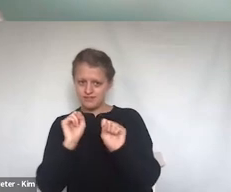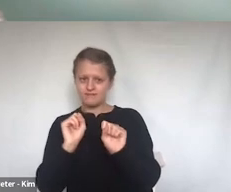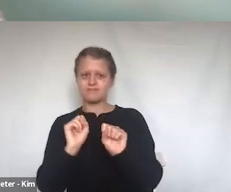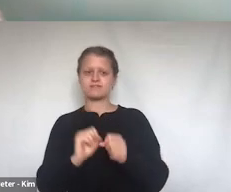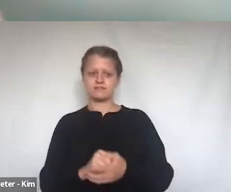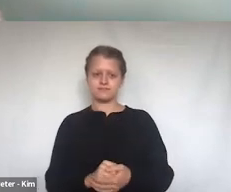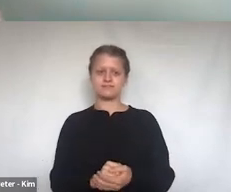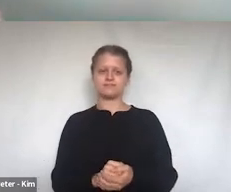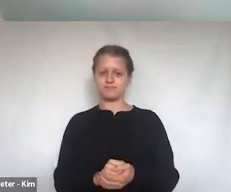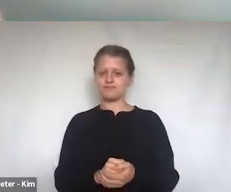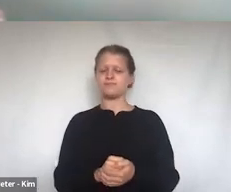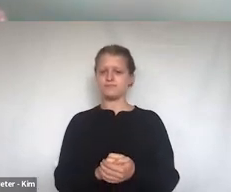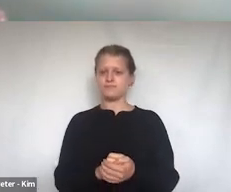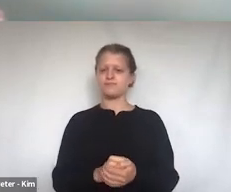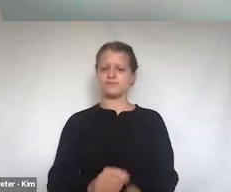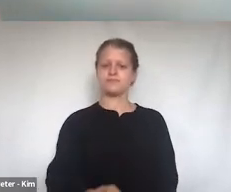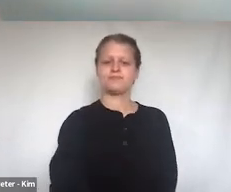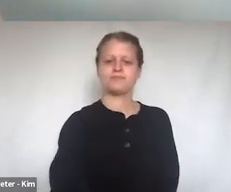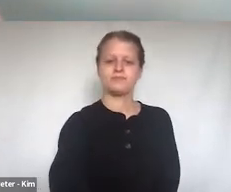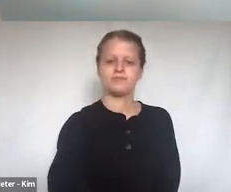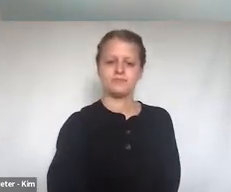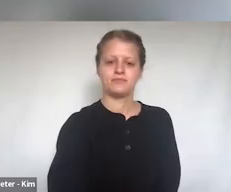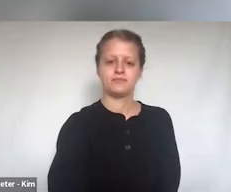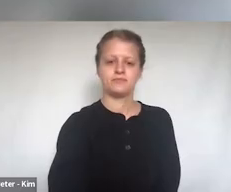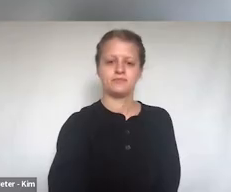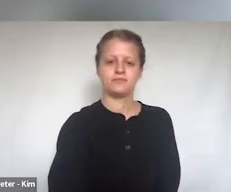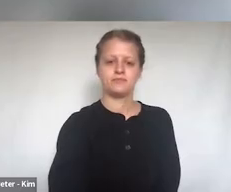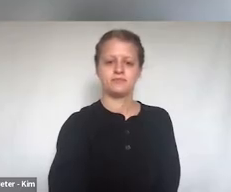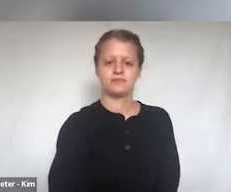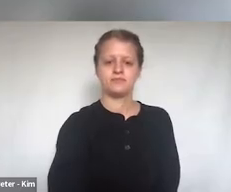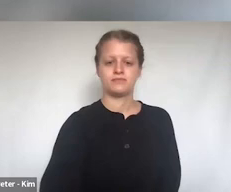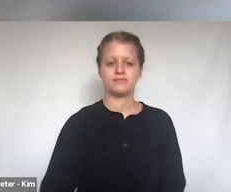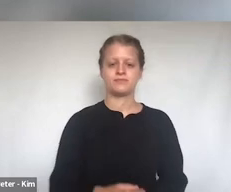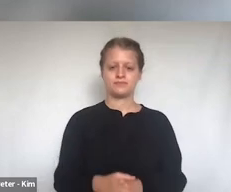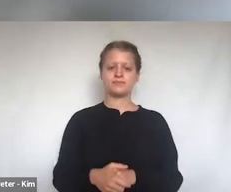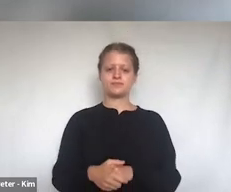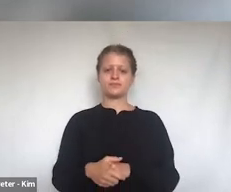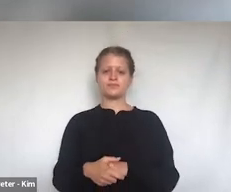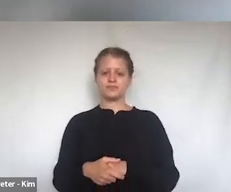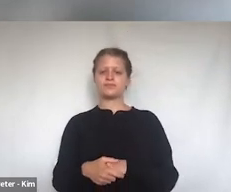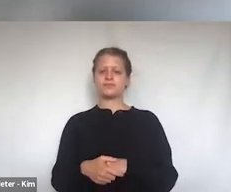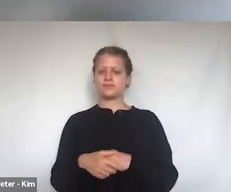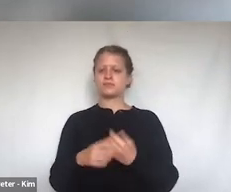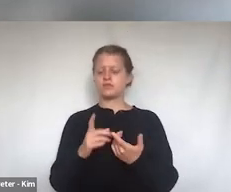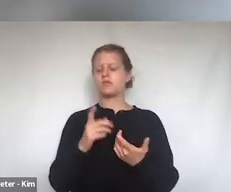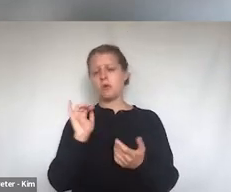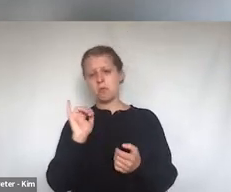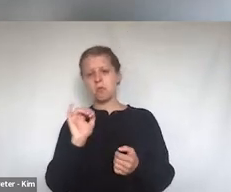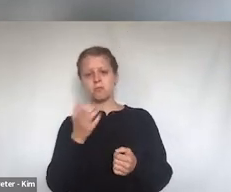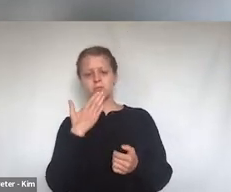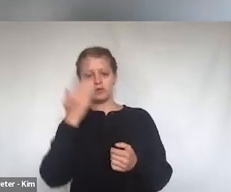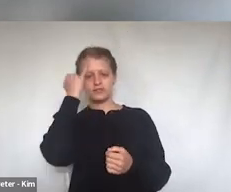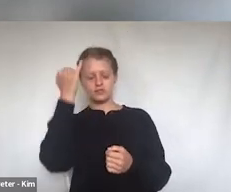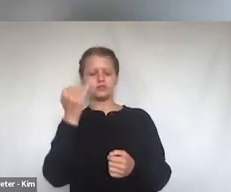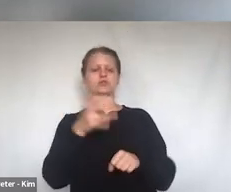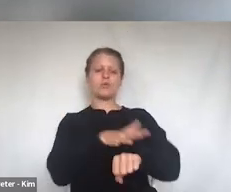monitoring of the person's status. Mm-hmm. Thank you. That's helpful to know. So slow and steady, not going to the